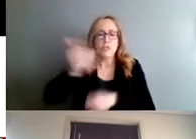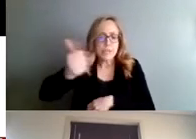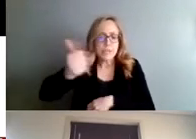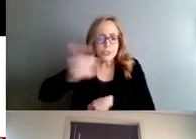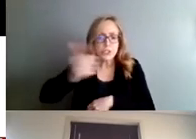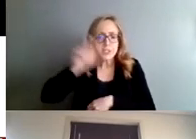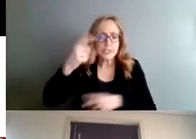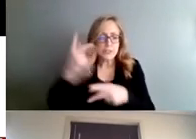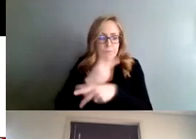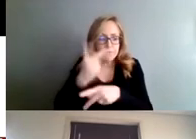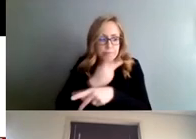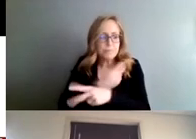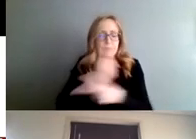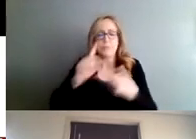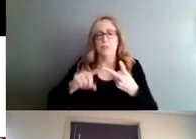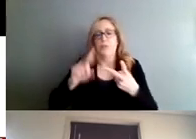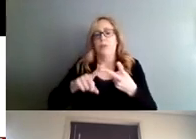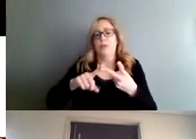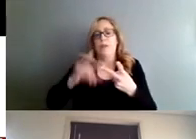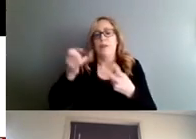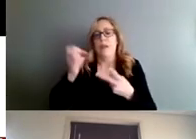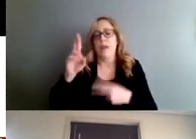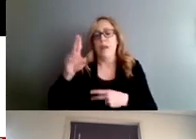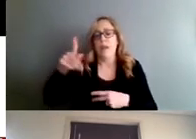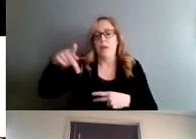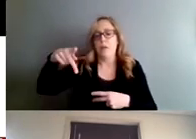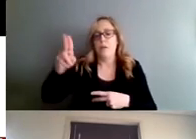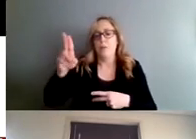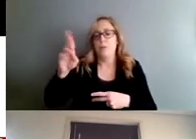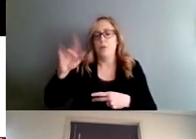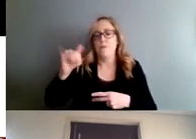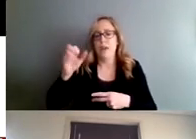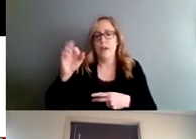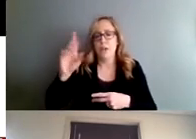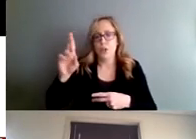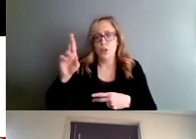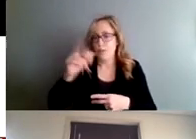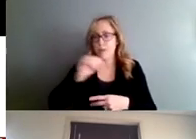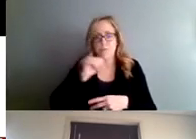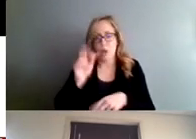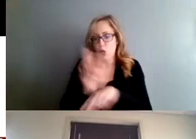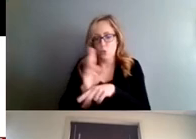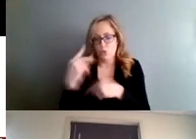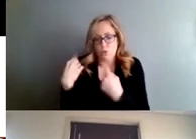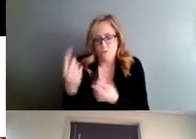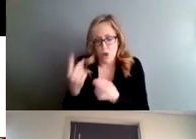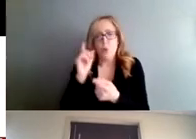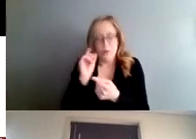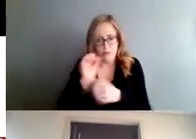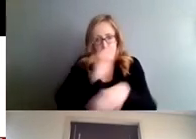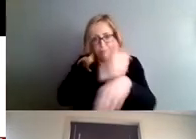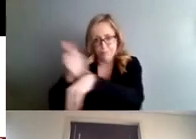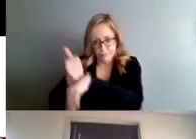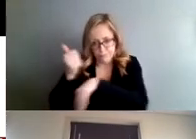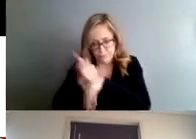be implementing air purifiers in rooms that we haven't been using so far. And then we'll be making